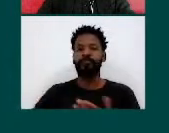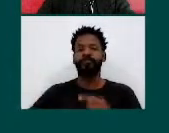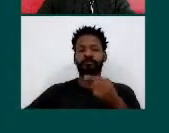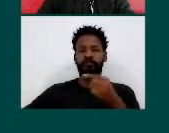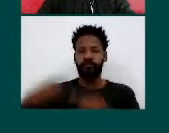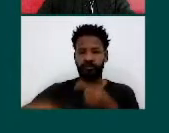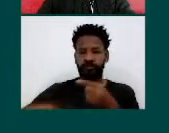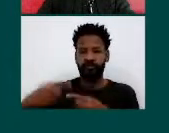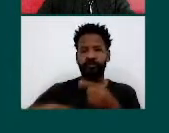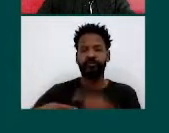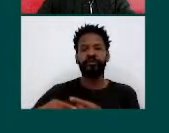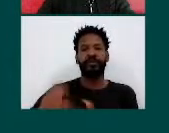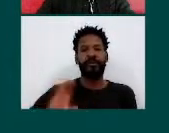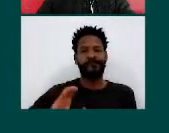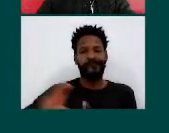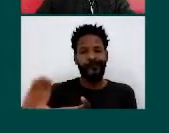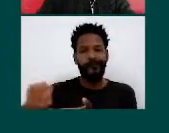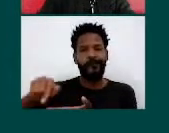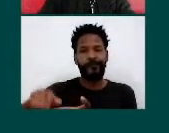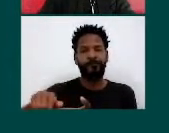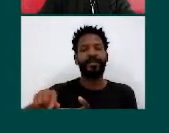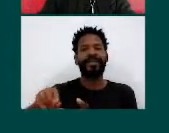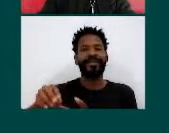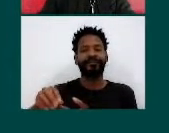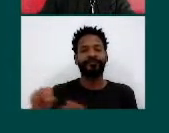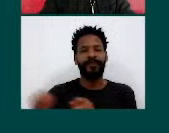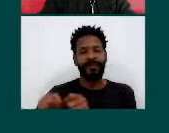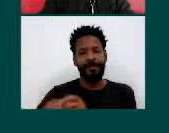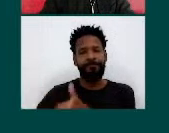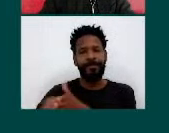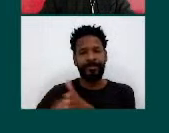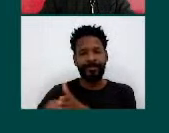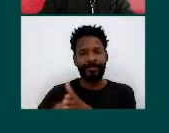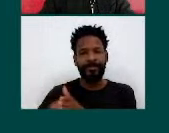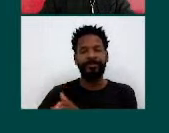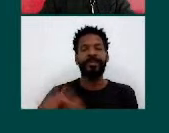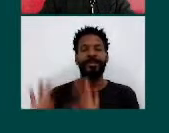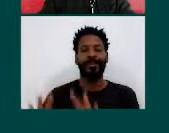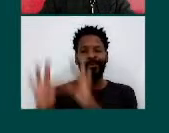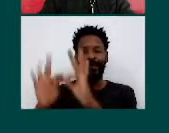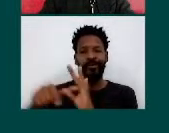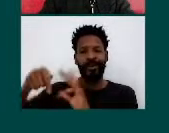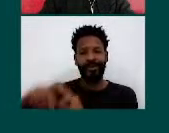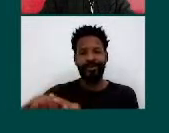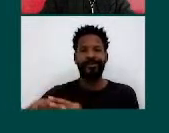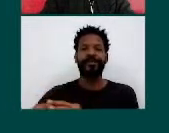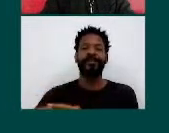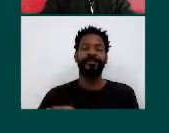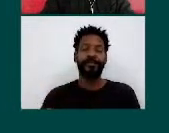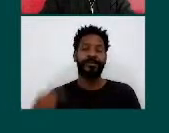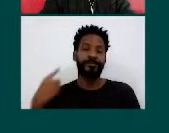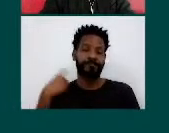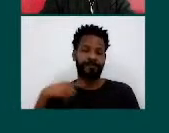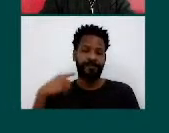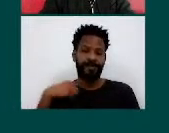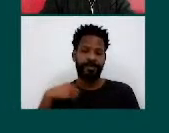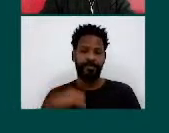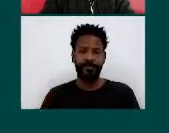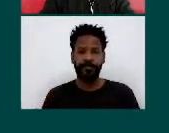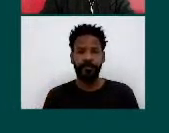firms the compromise of implementing this new technology, and